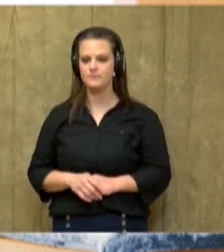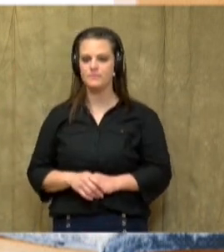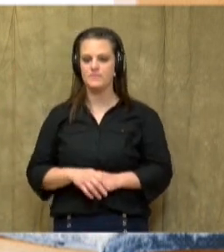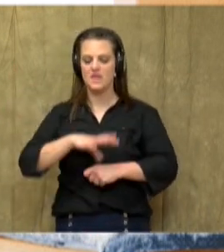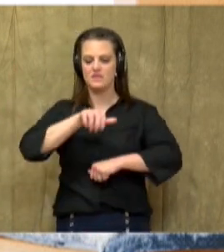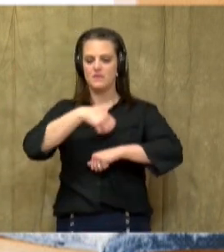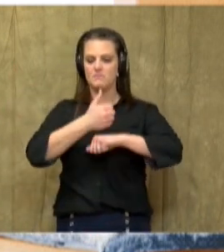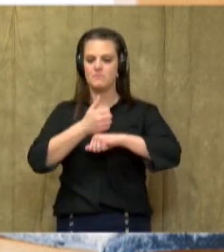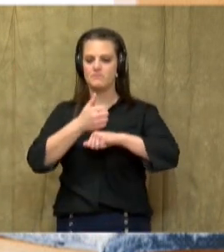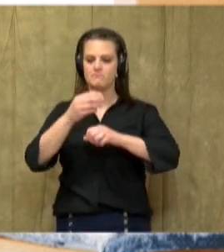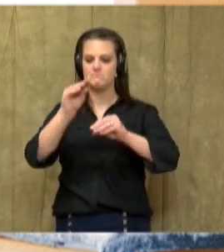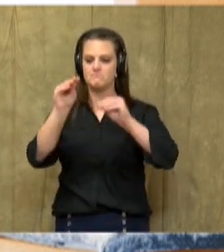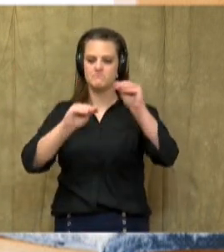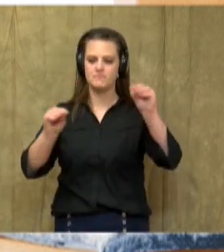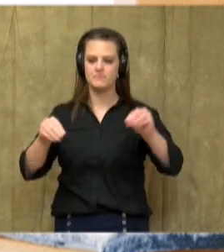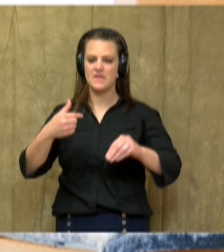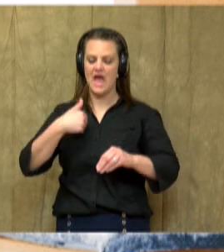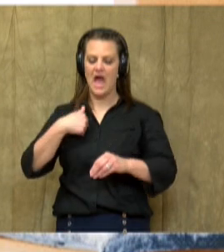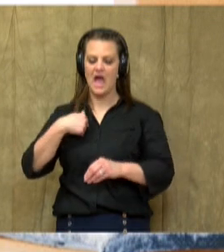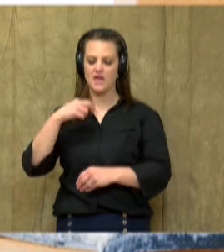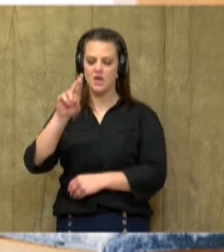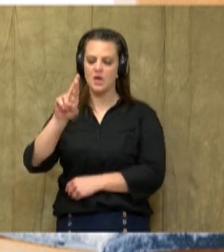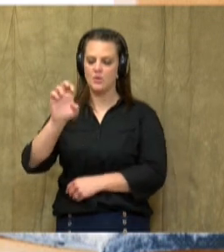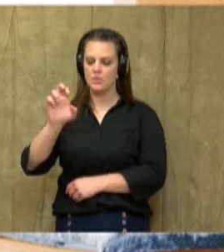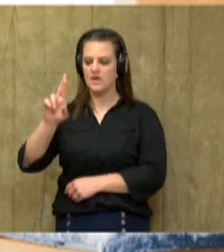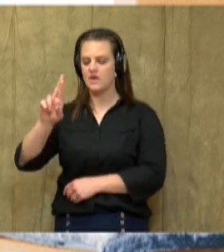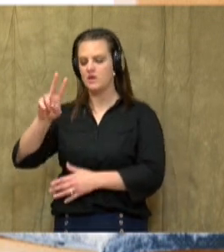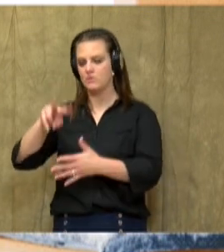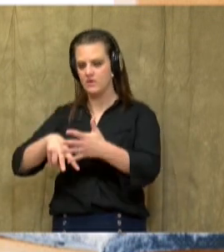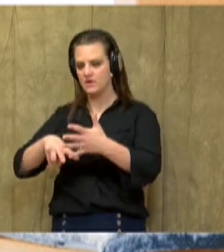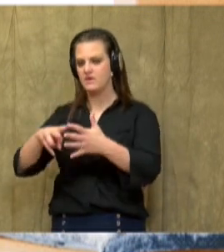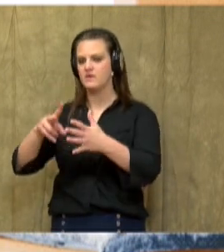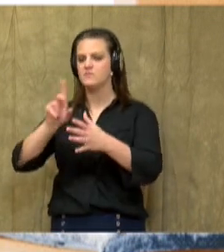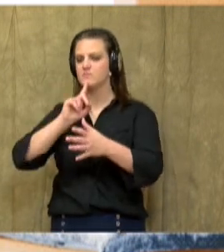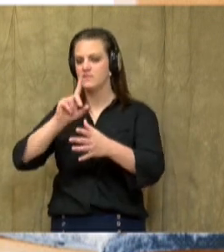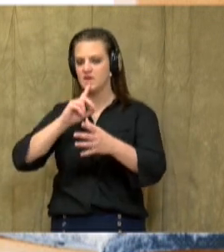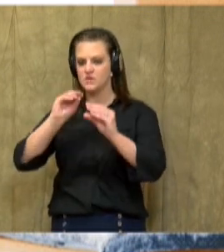word choice. I reread the essay to make sure it was